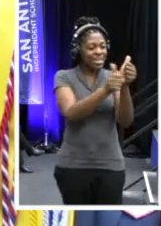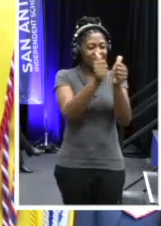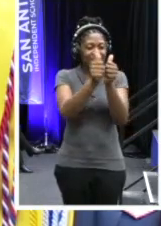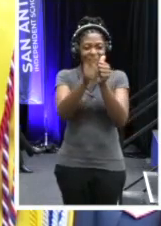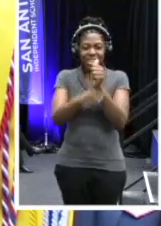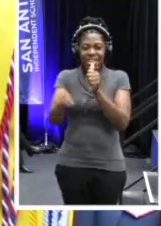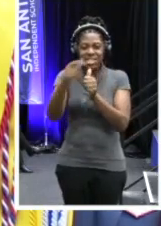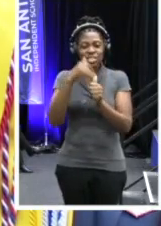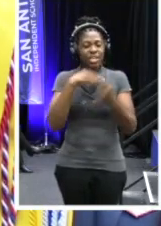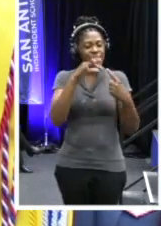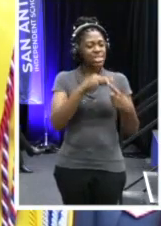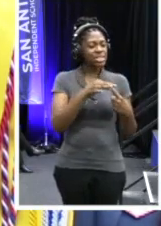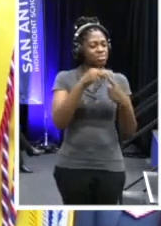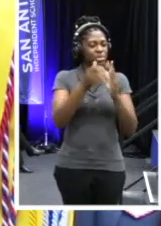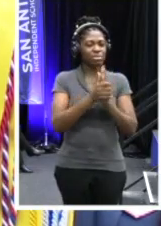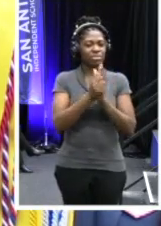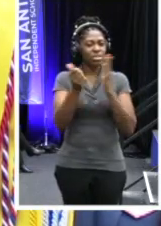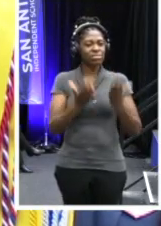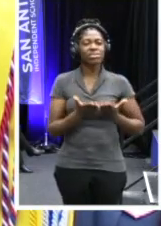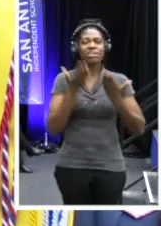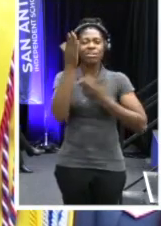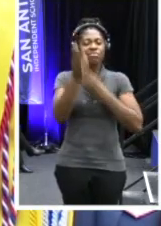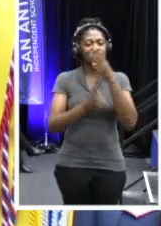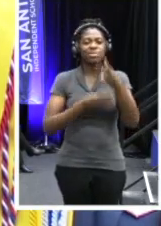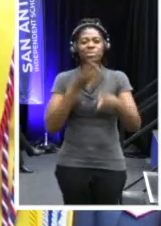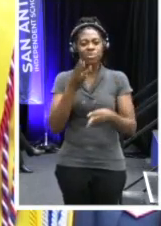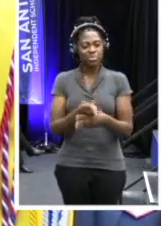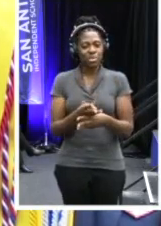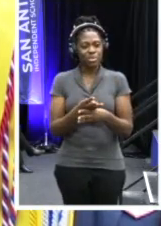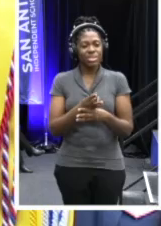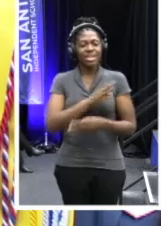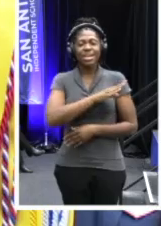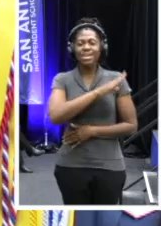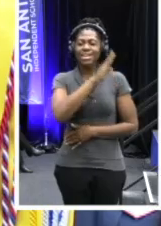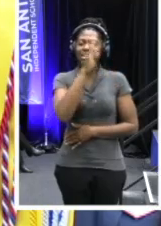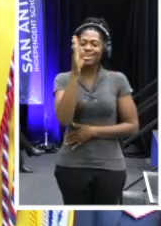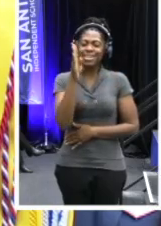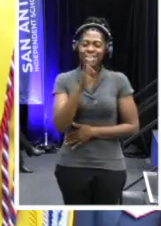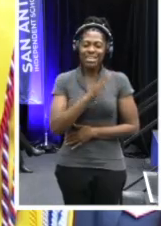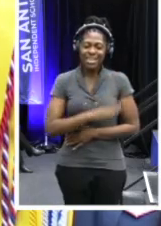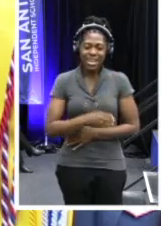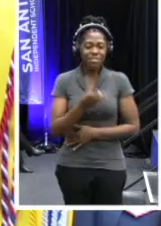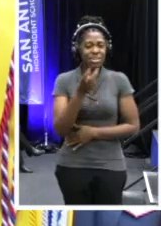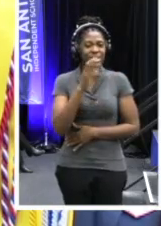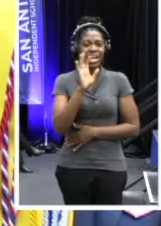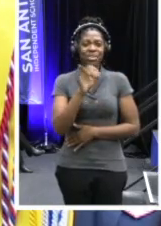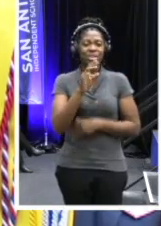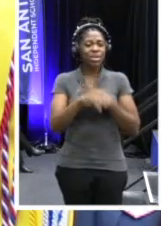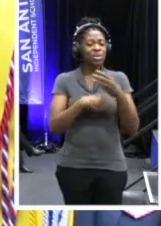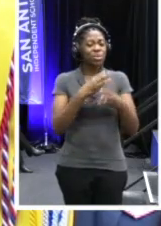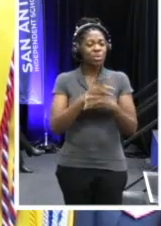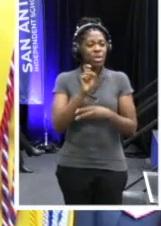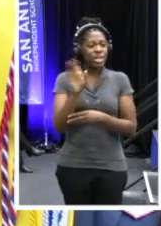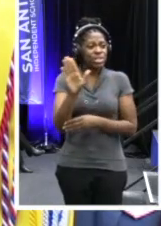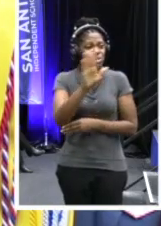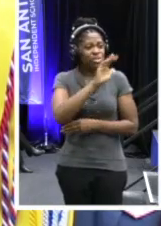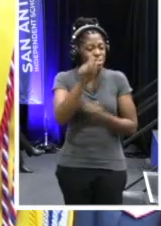has unique gifts to offer the world, and never doubt that the world needs your specific